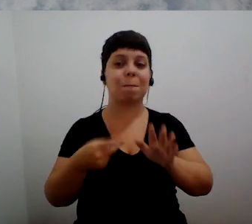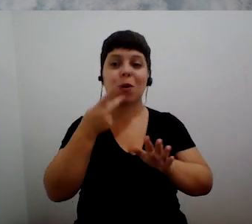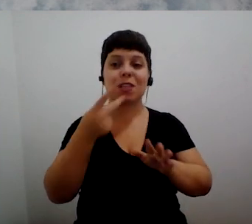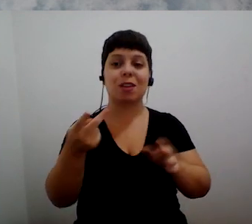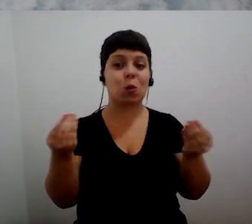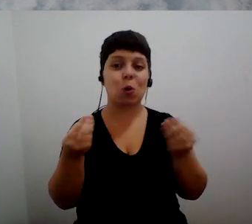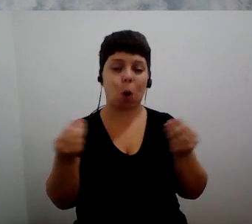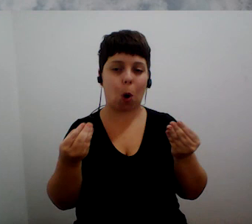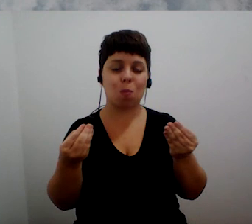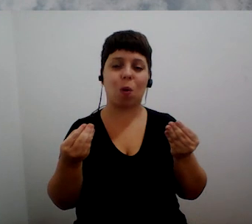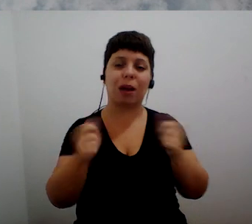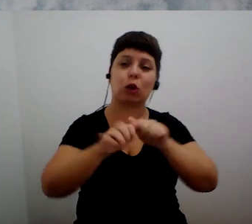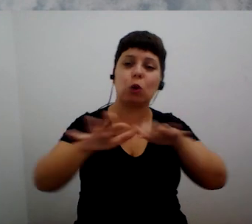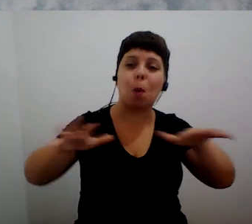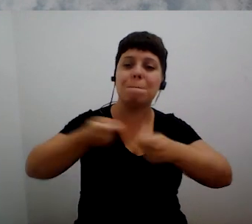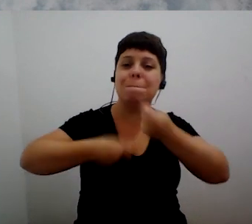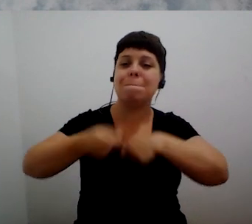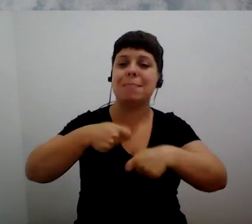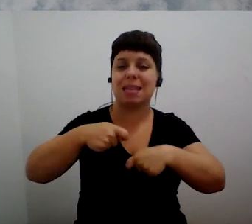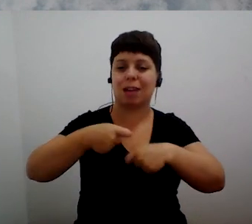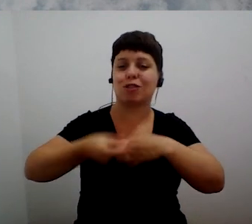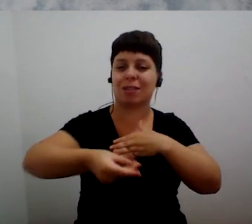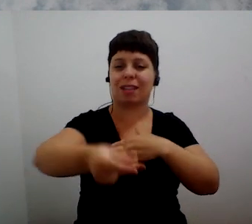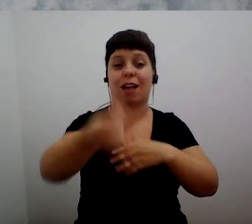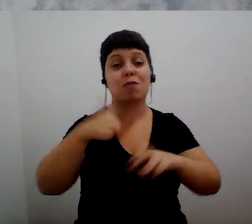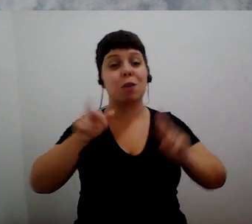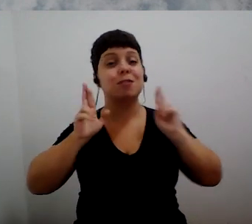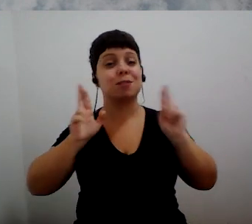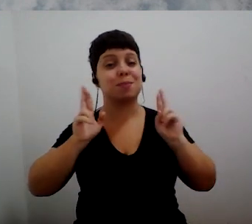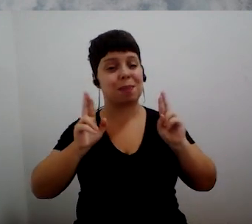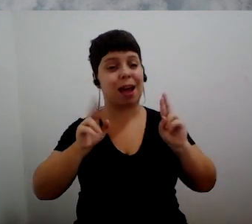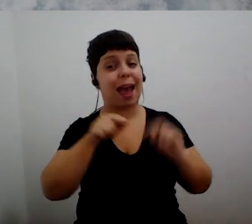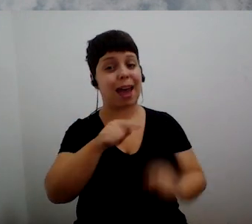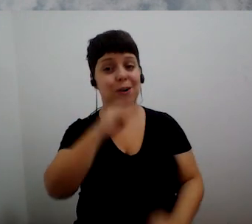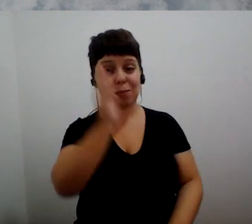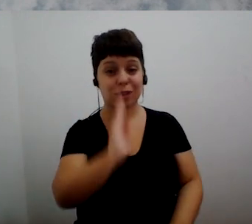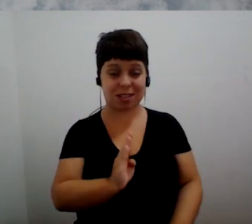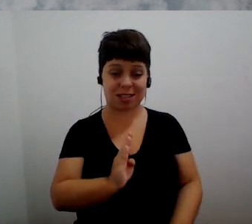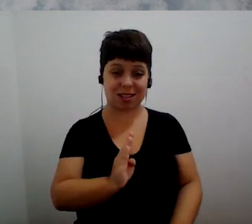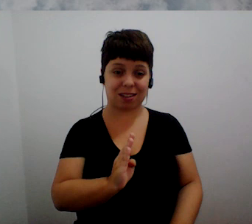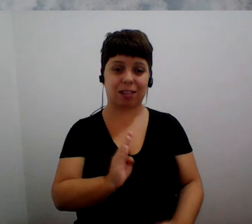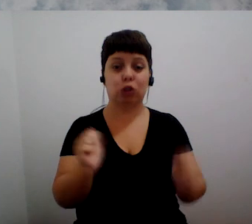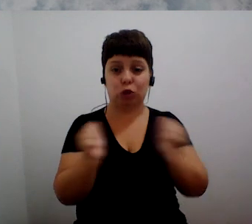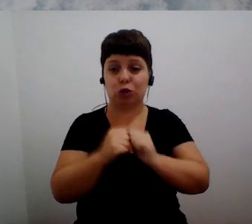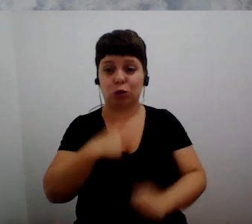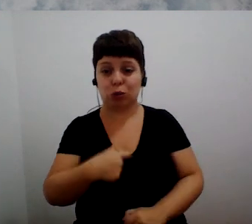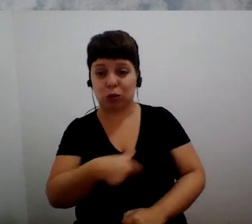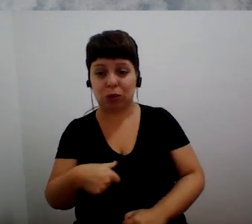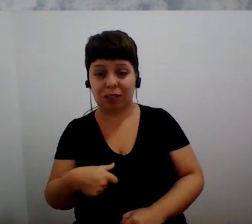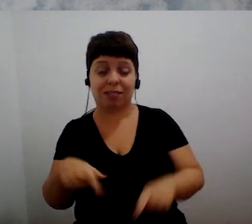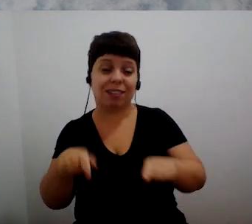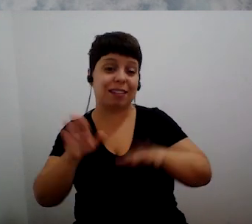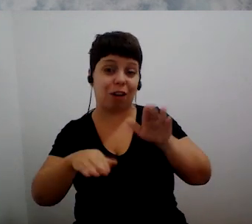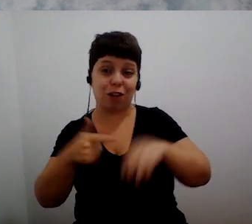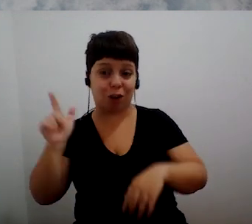on that occasion, Brazil, together with Norway and maybe others as well, can celebrate